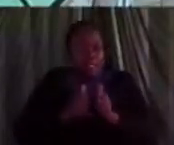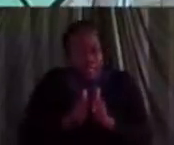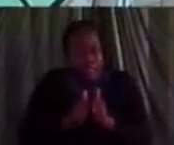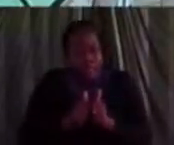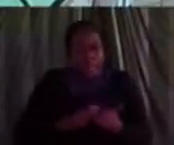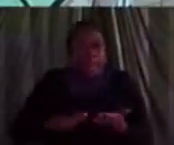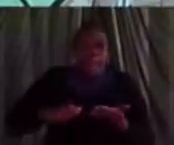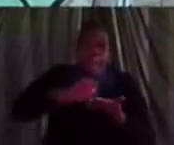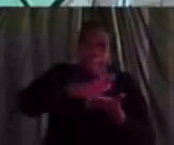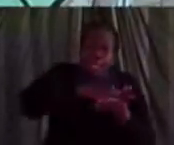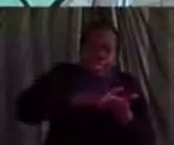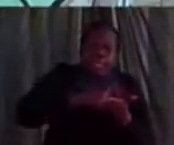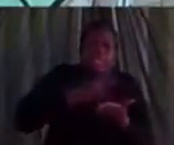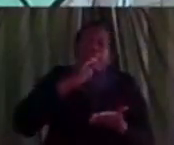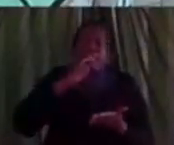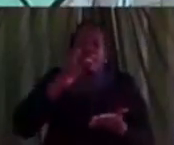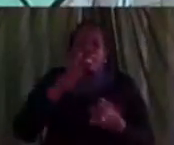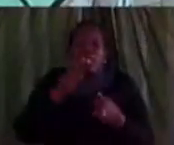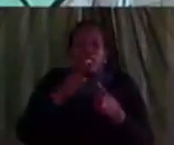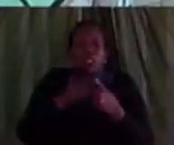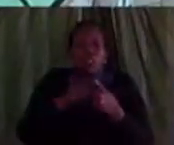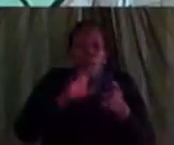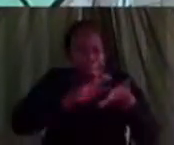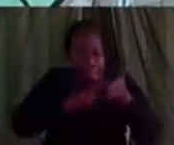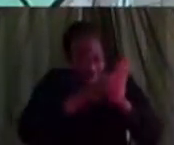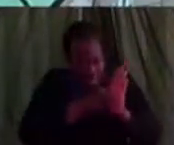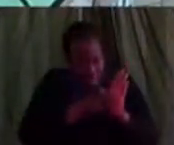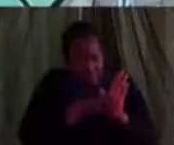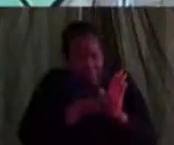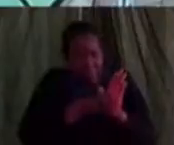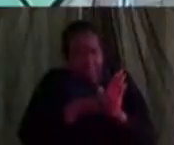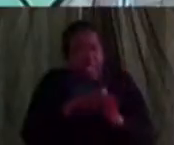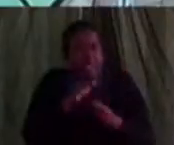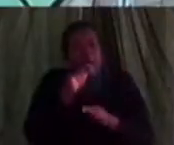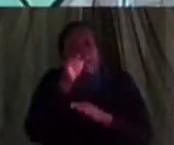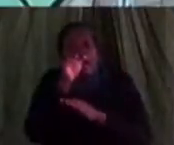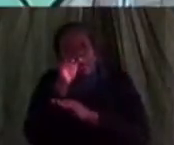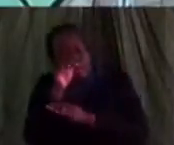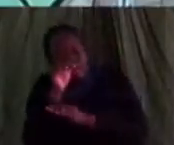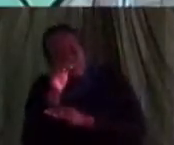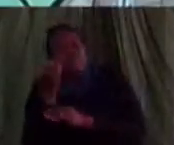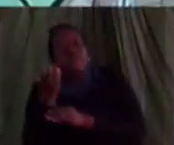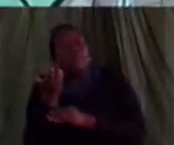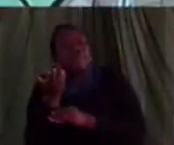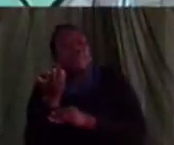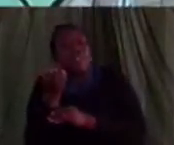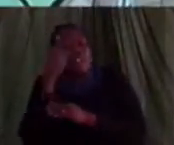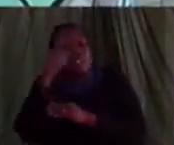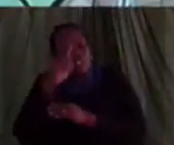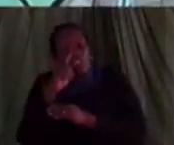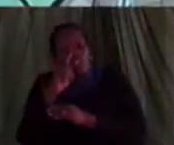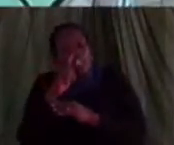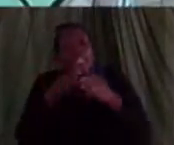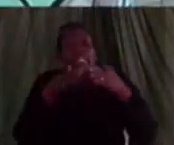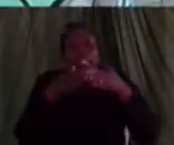Basically, it has been said to mean a request for sexual favors